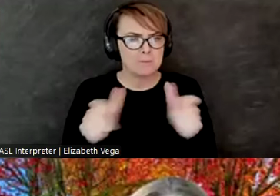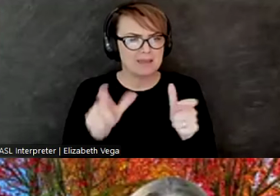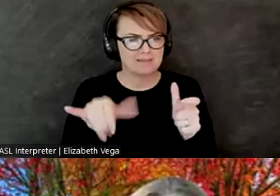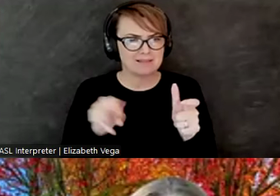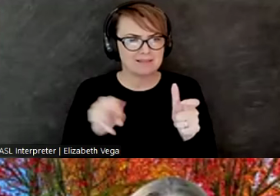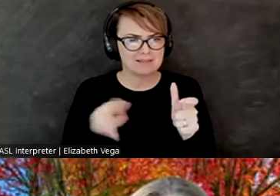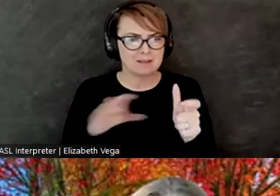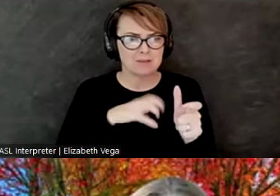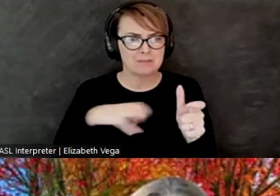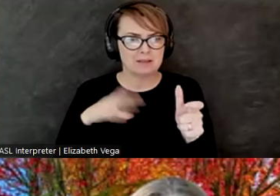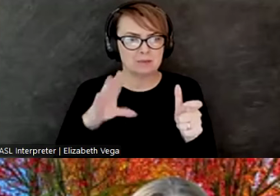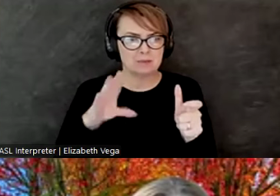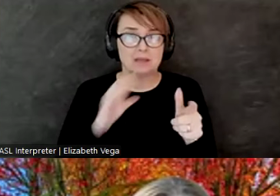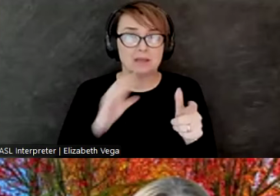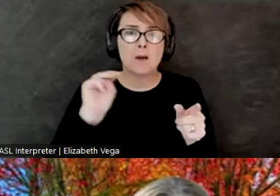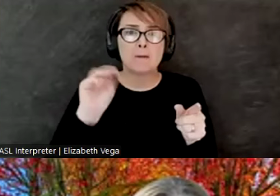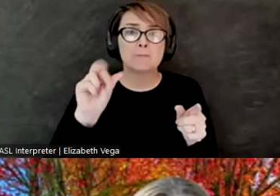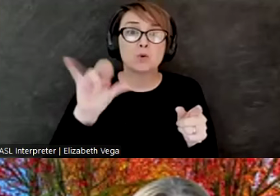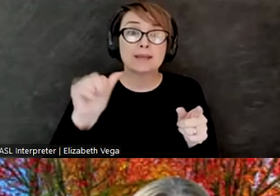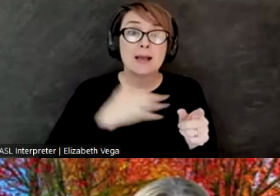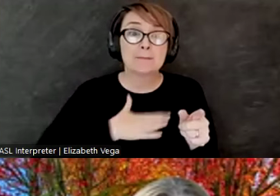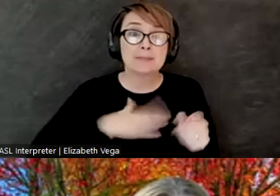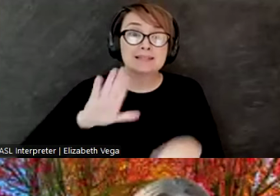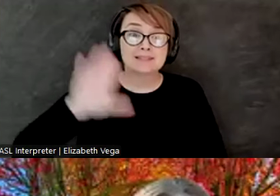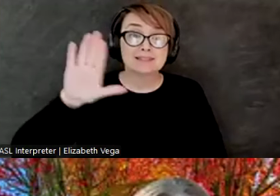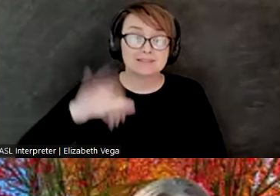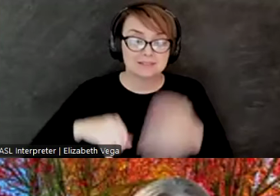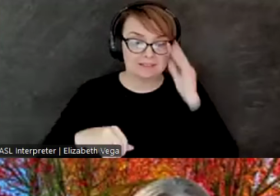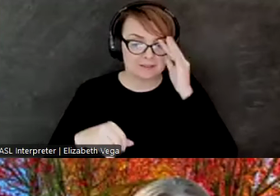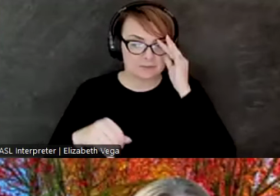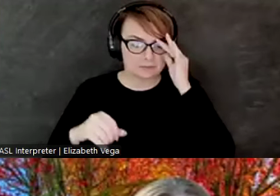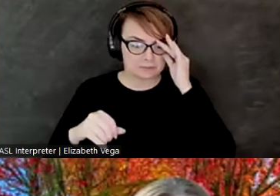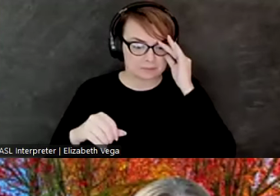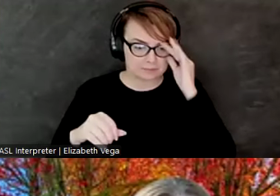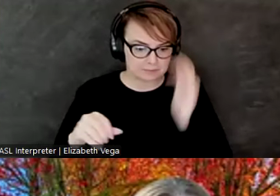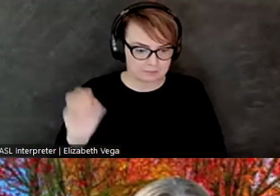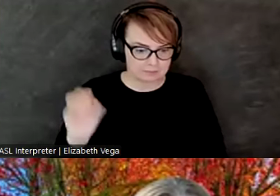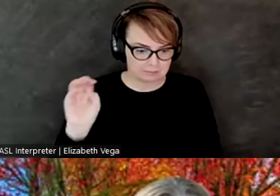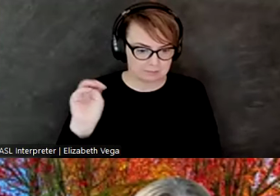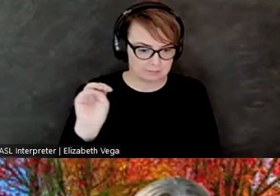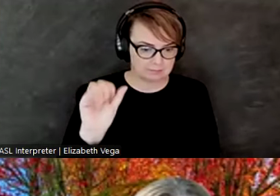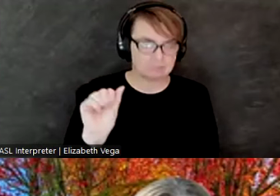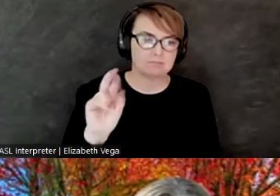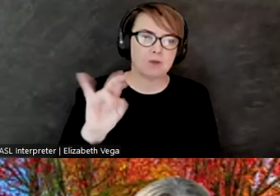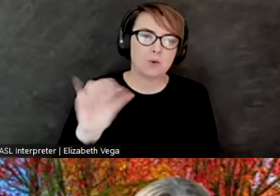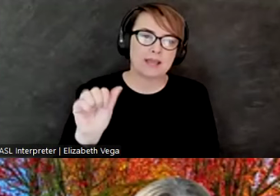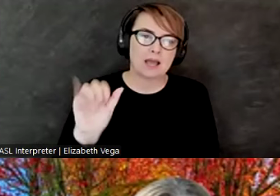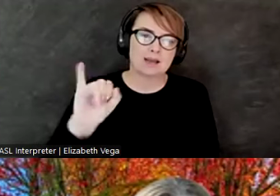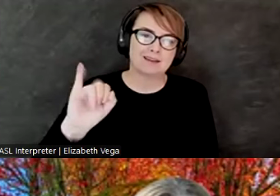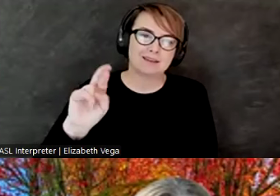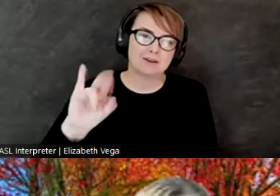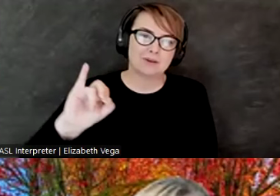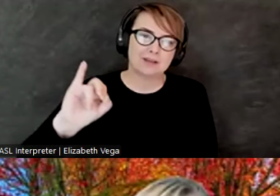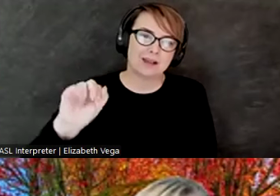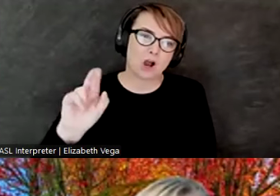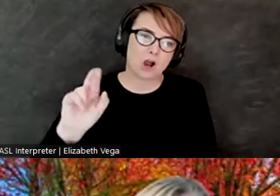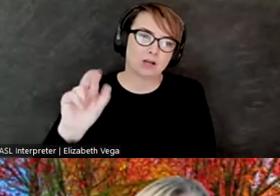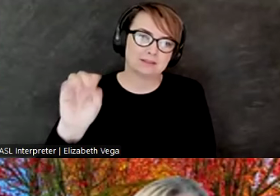you're muted, Maria, if you can unmute. Oh, great. Yeah, there we go. So if Bagley